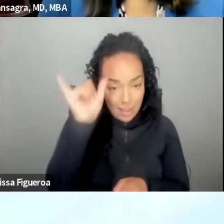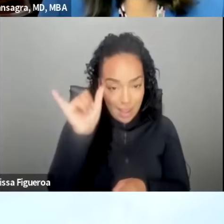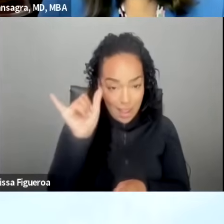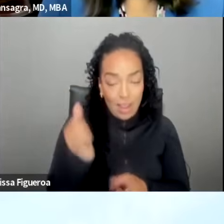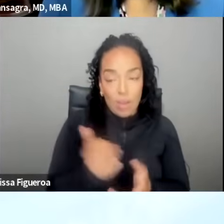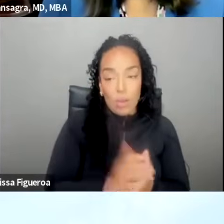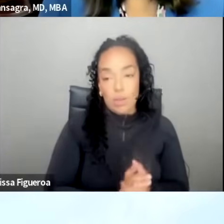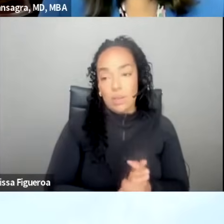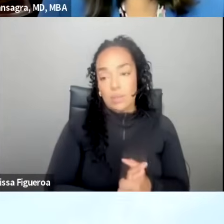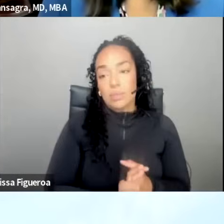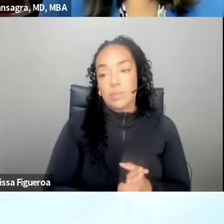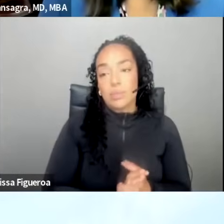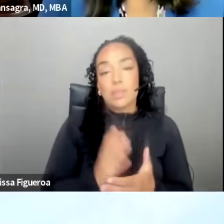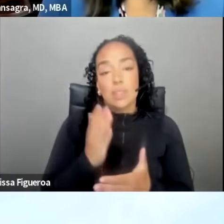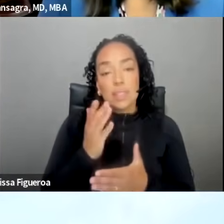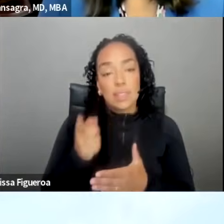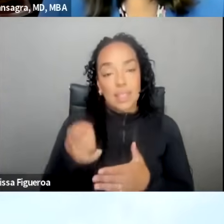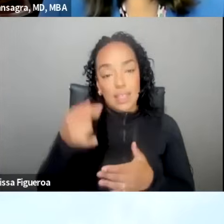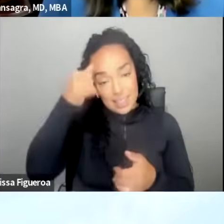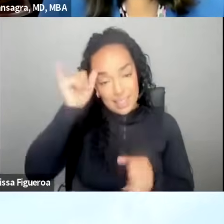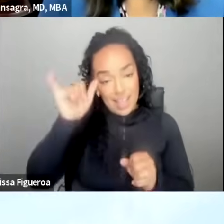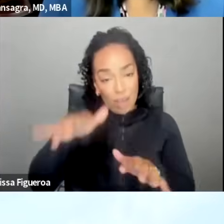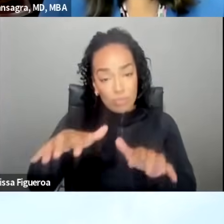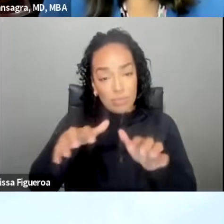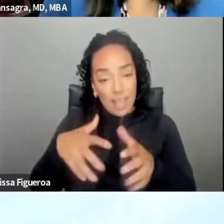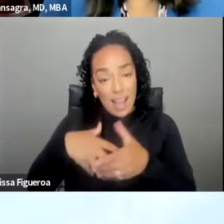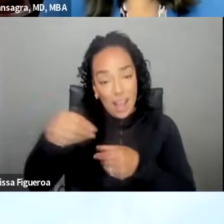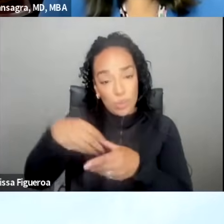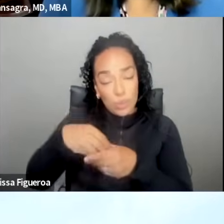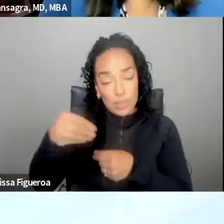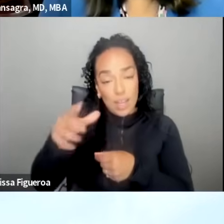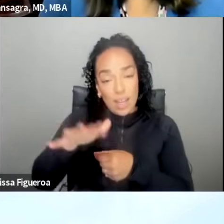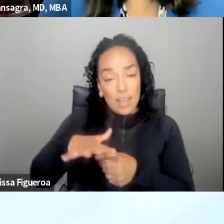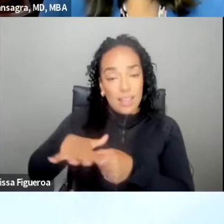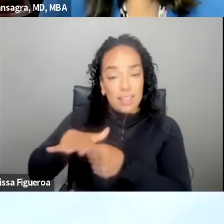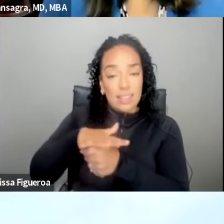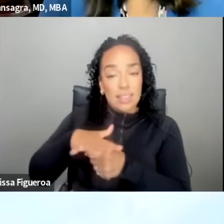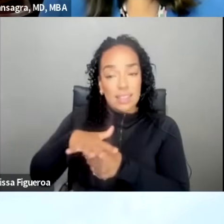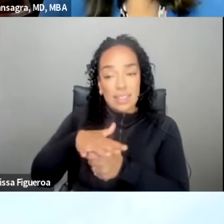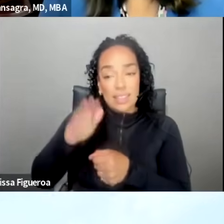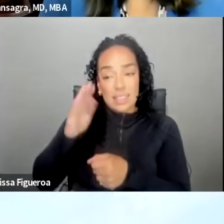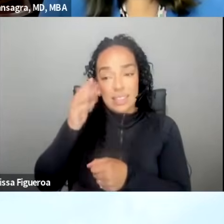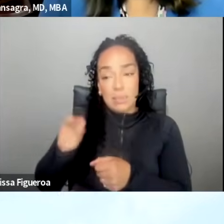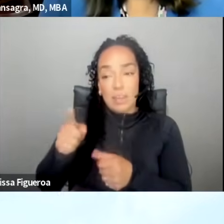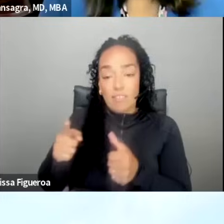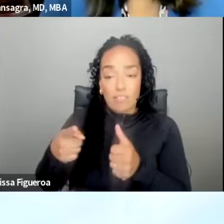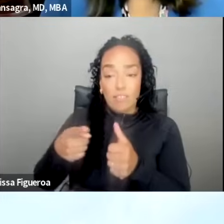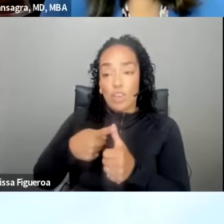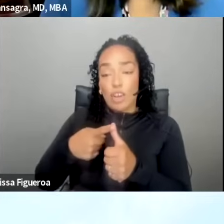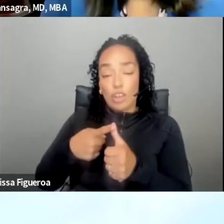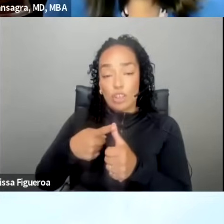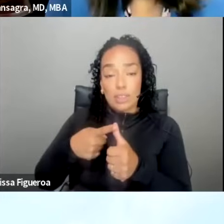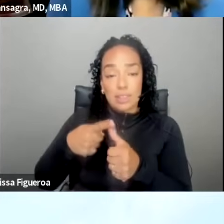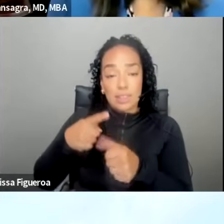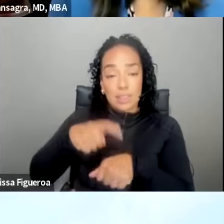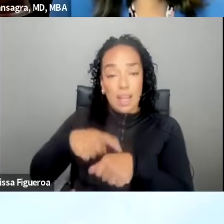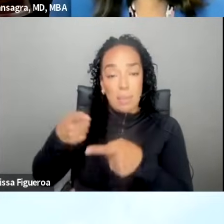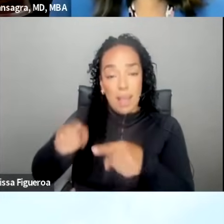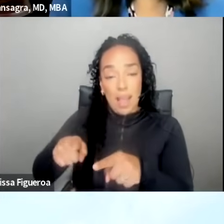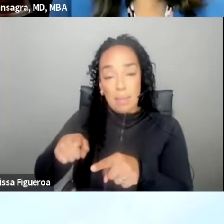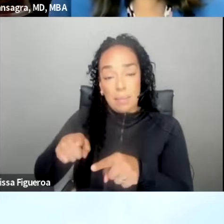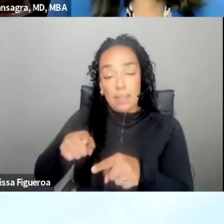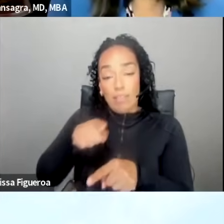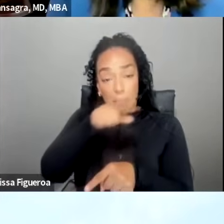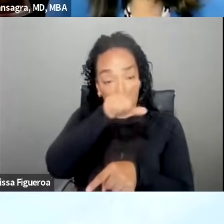that are outside the geographic region that appears to be where the first spillover event happened from birds into